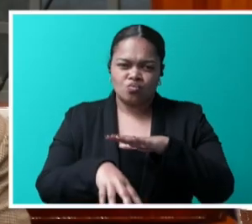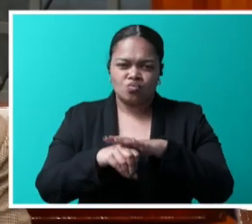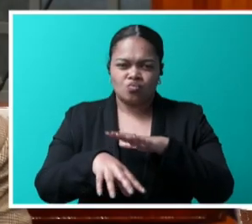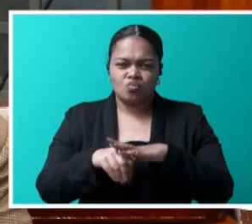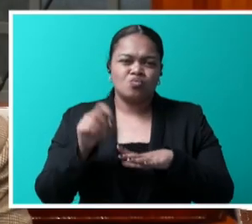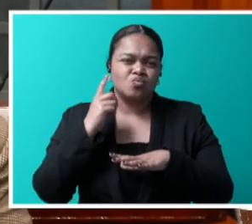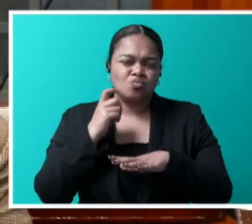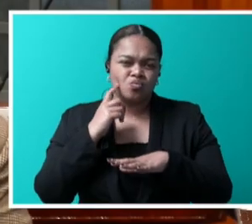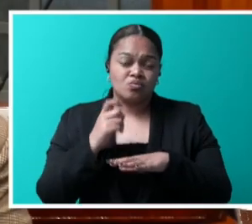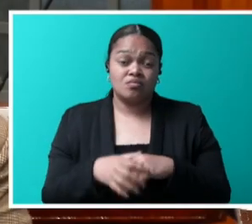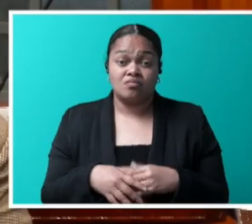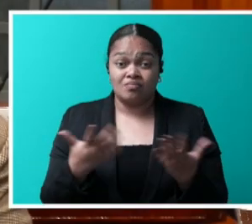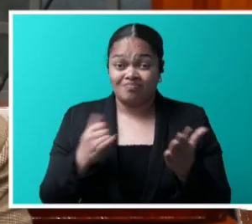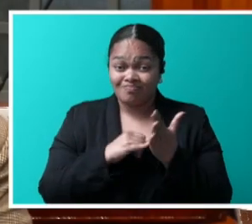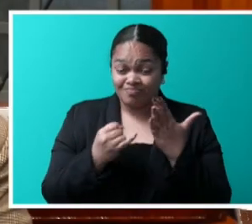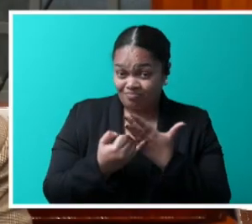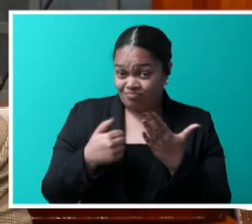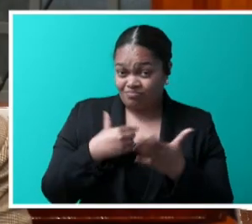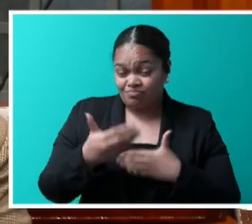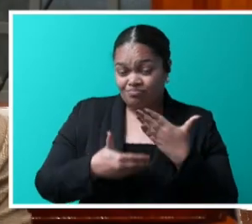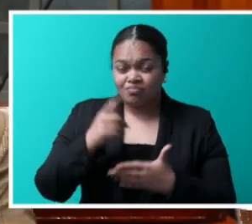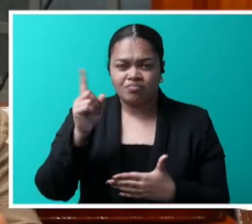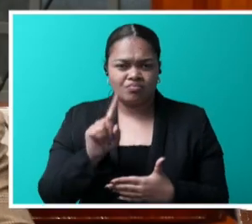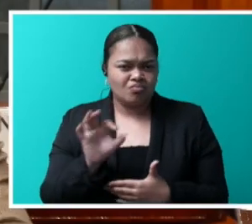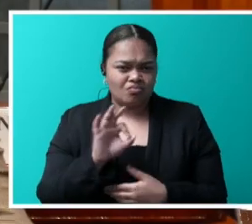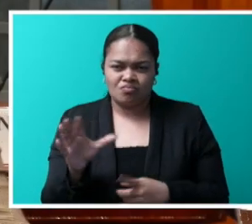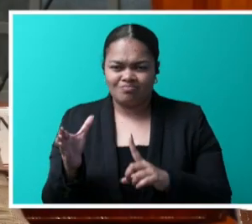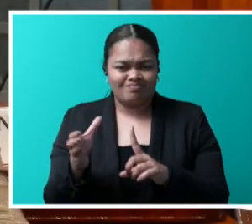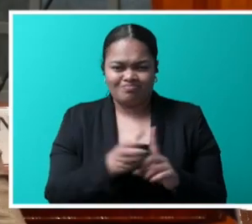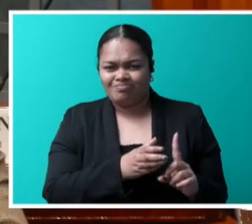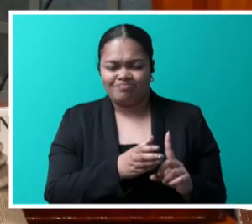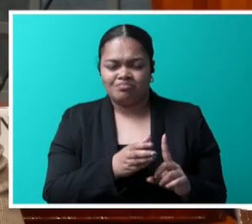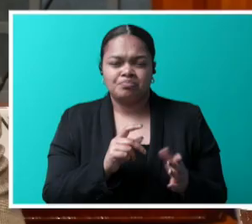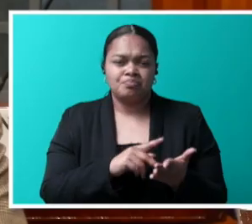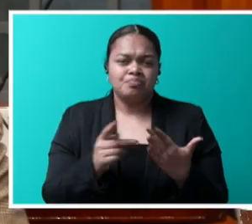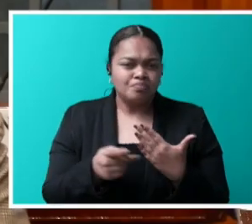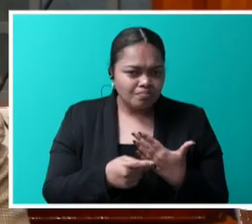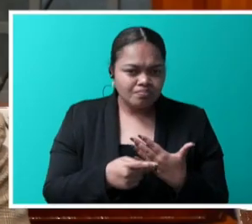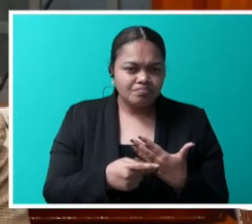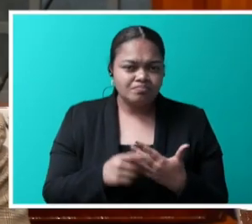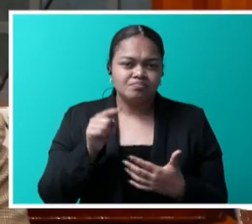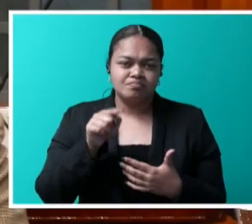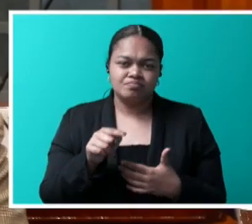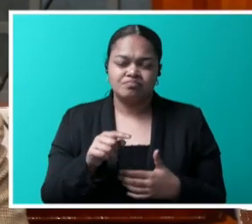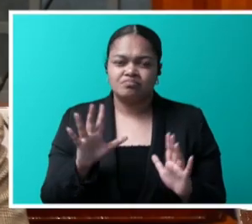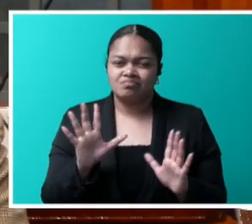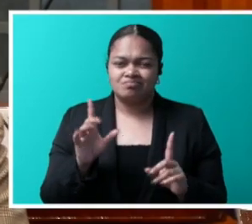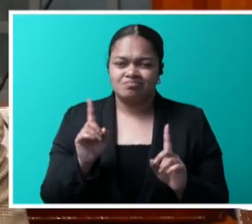The initiative I will outline today is not an isolated project. It rose out of a